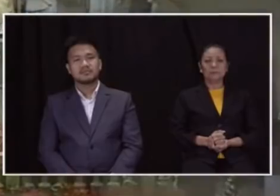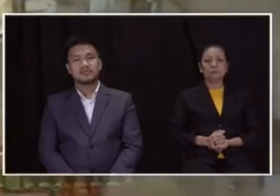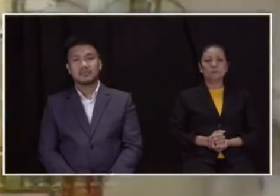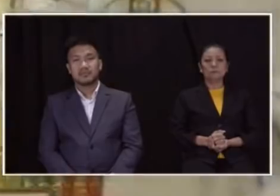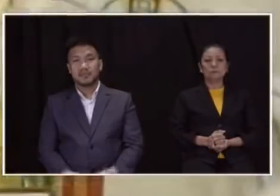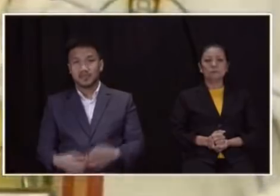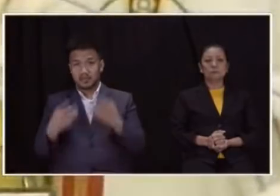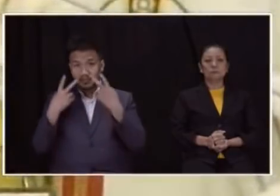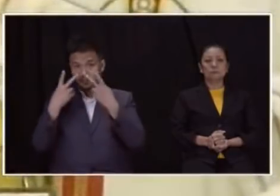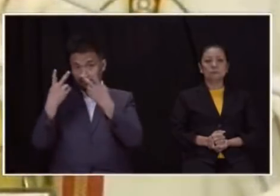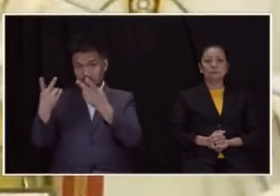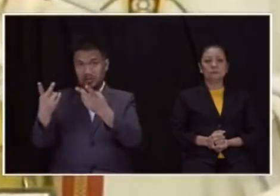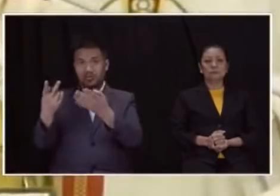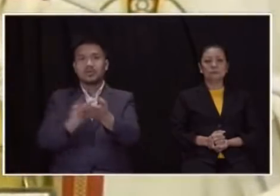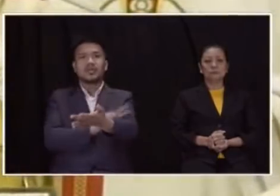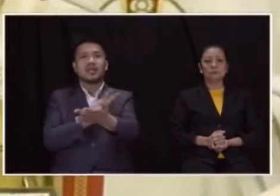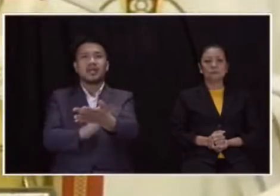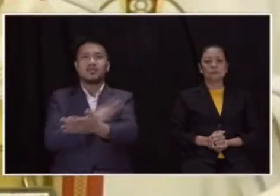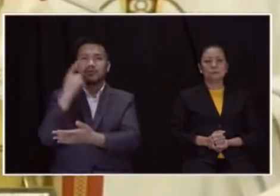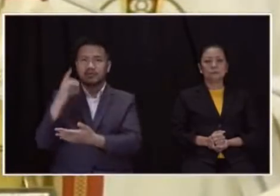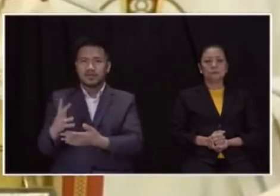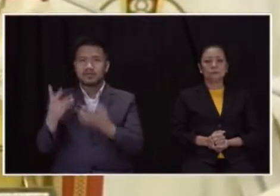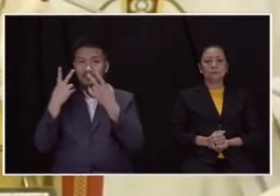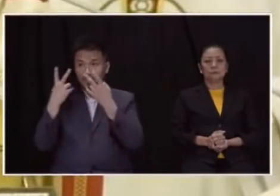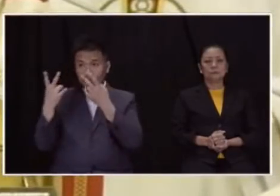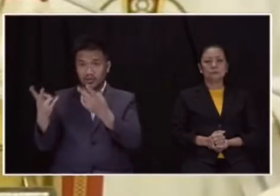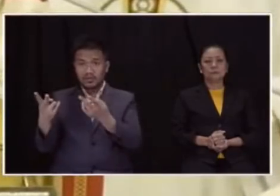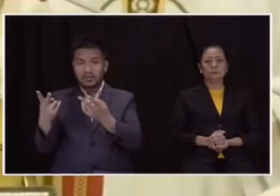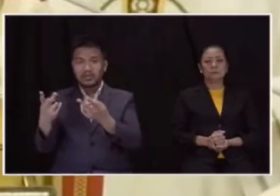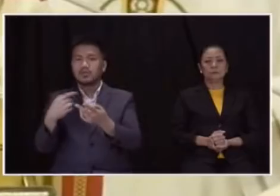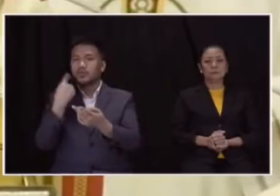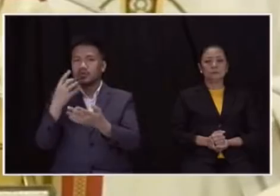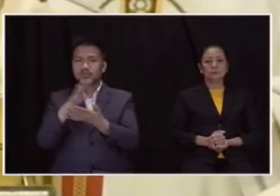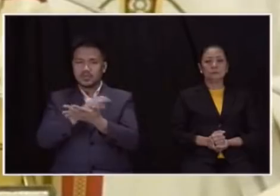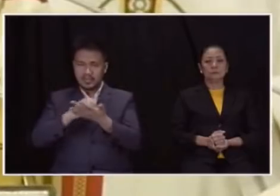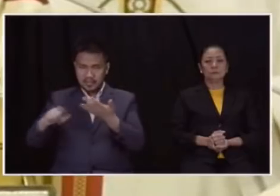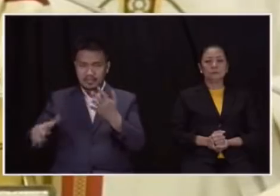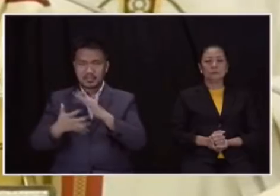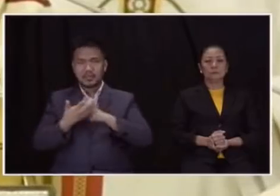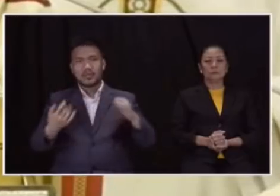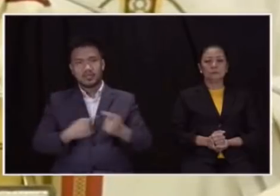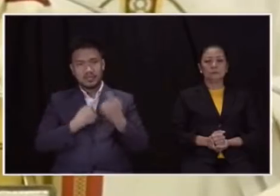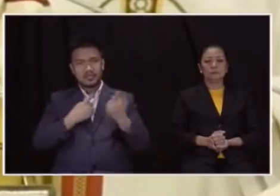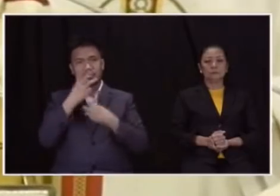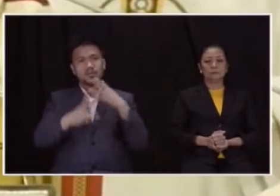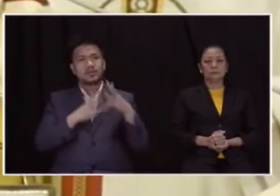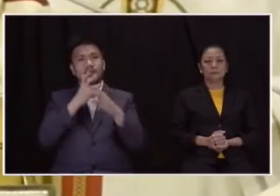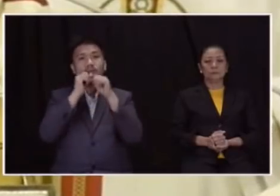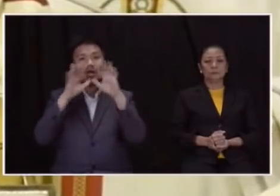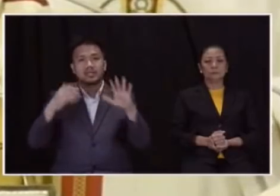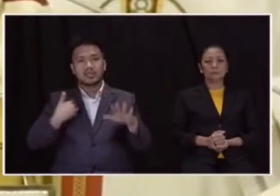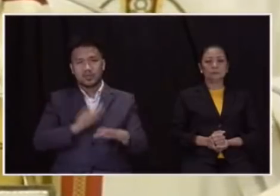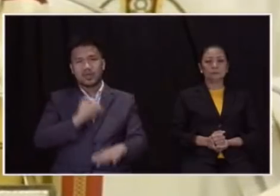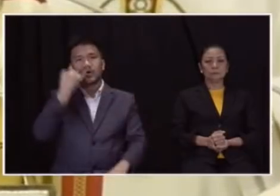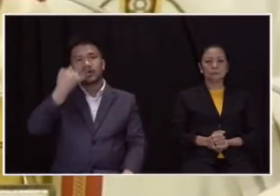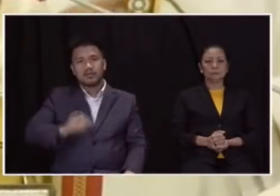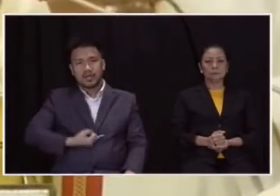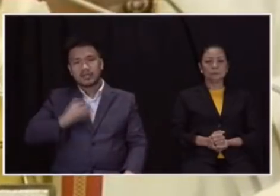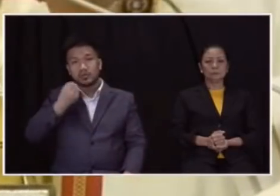Behold the Lamb of God. Behold him who takes away the sins of the world. Blessed are those called to the supper of the